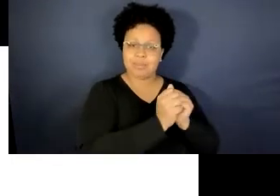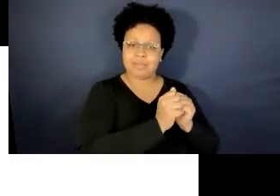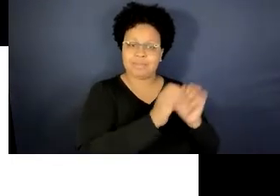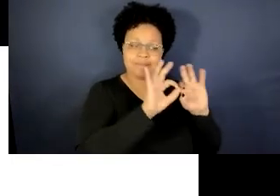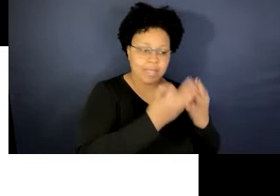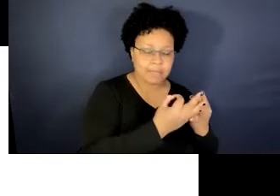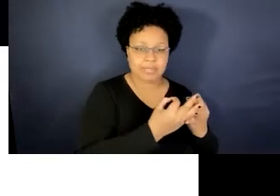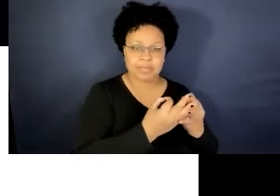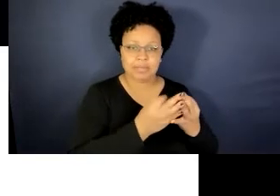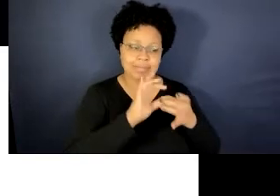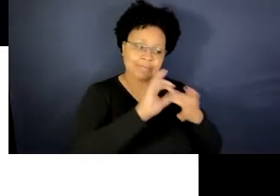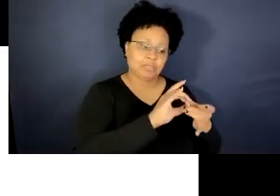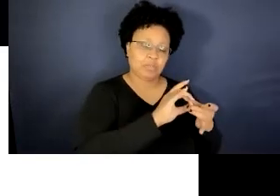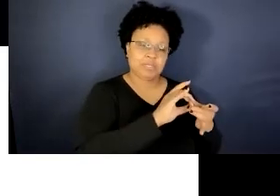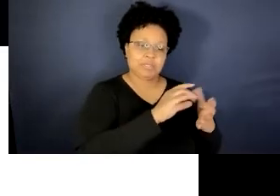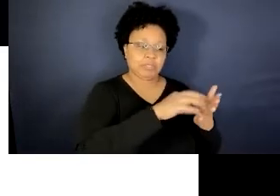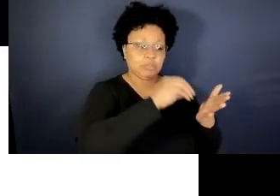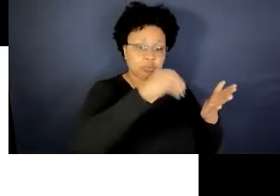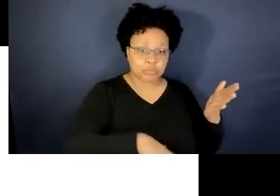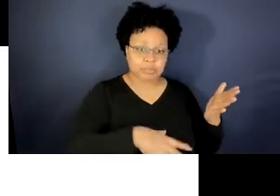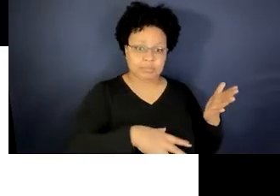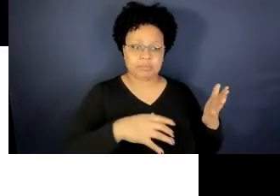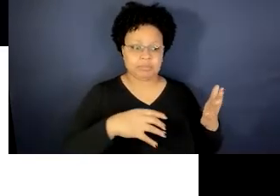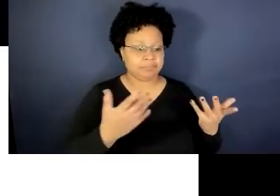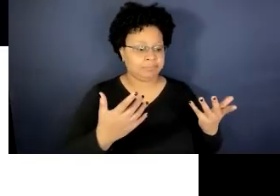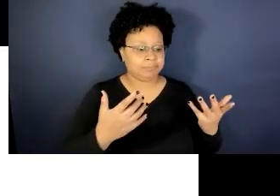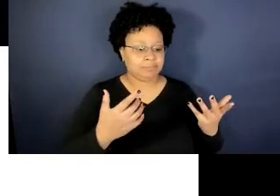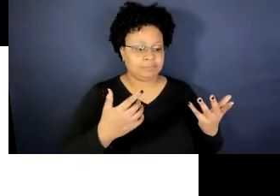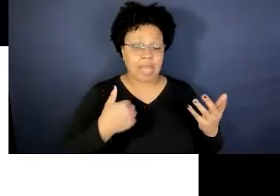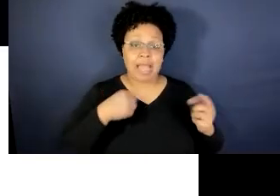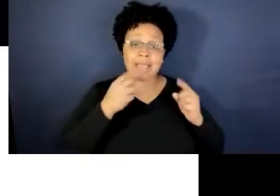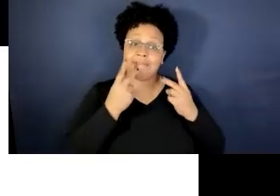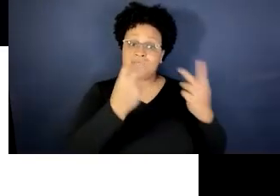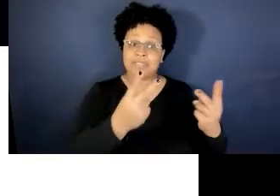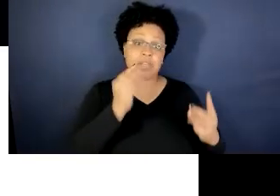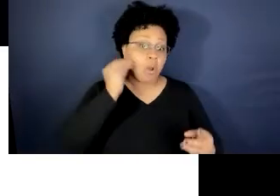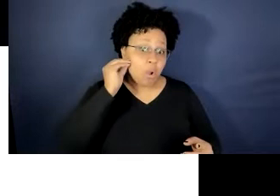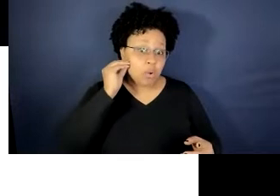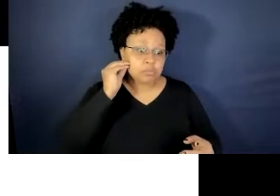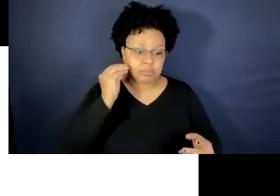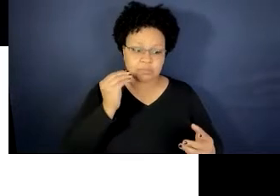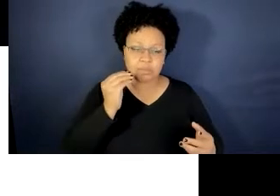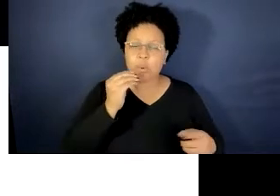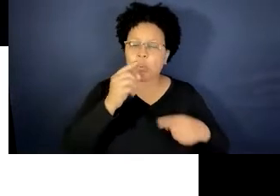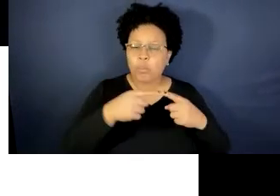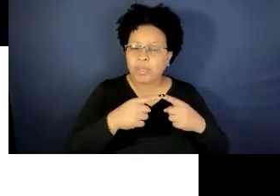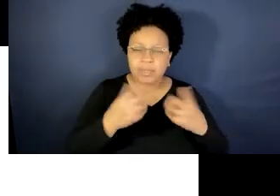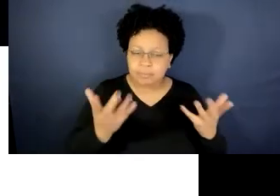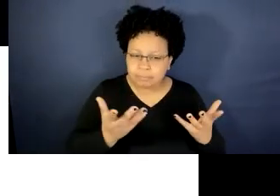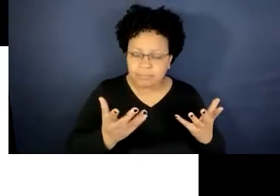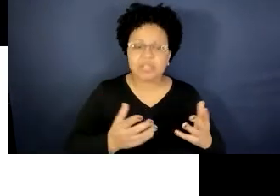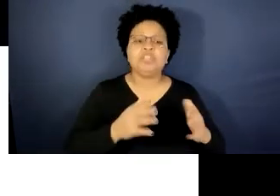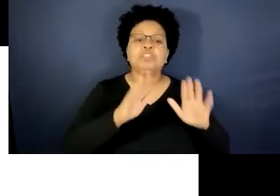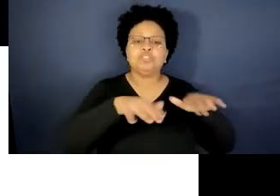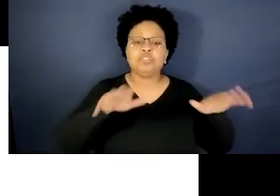as a principal. I went to homes when the children did well. When the children were doing well, I went to their homes. I wanted